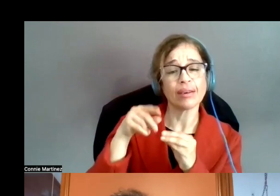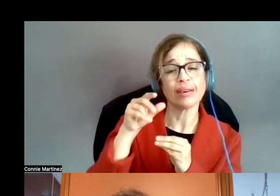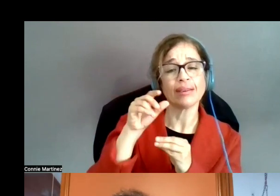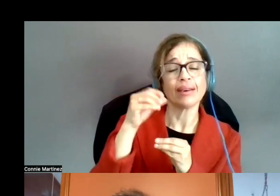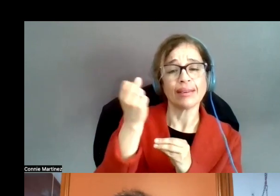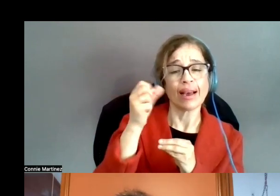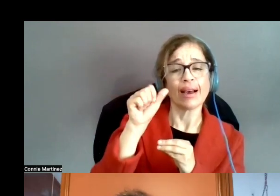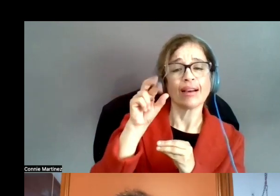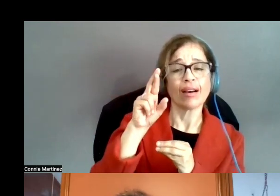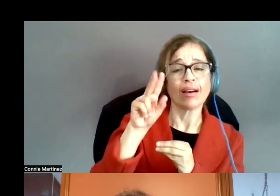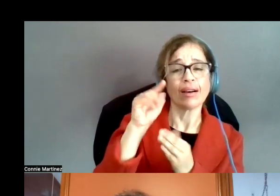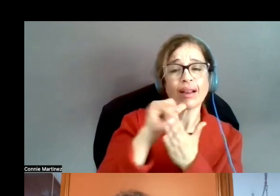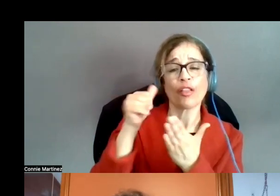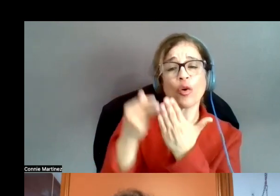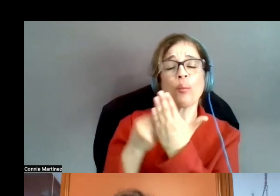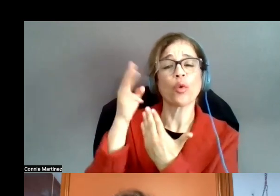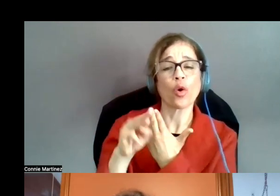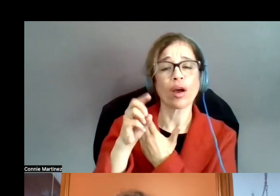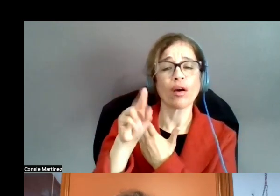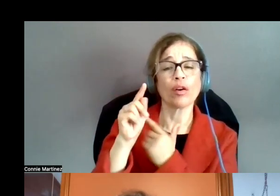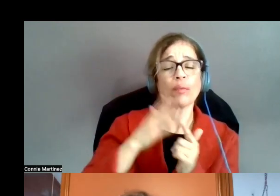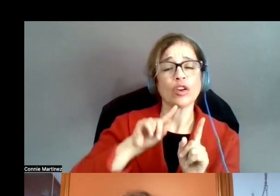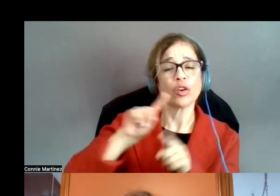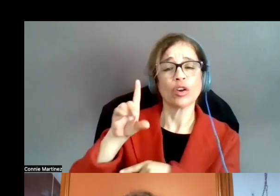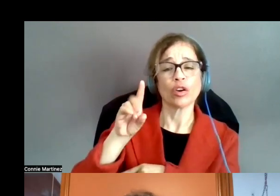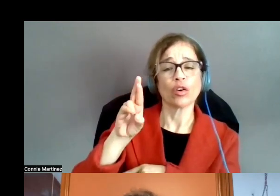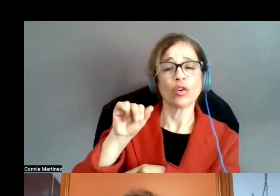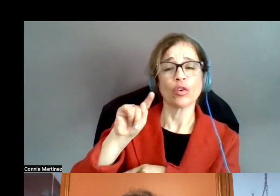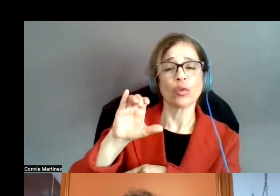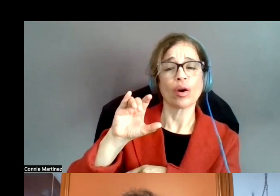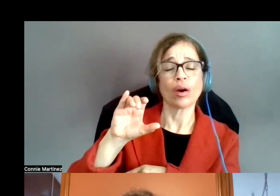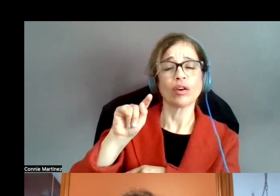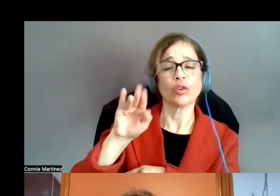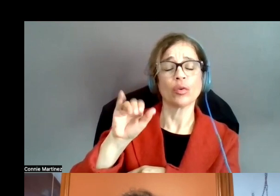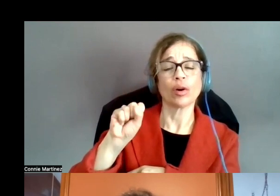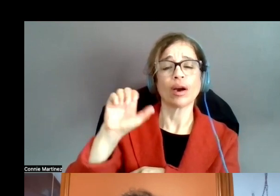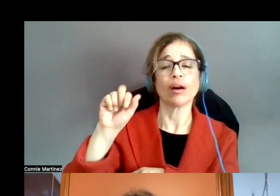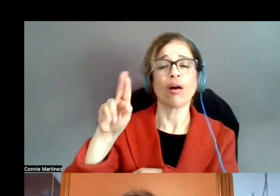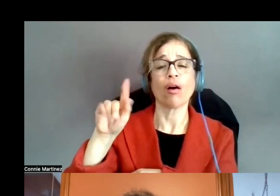Saturdays and other programs, please go to drakeItarts.com.